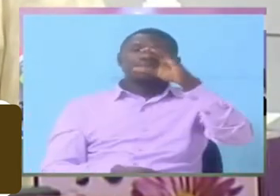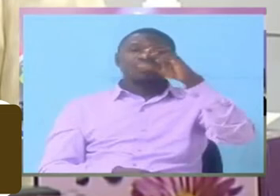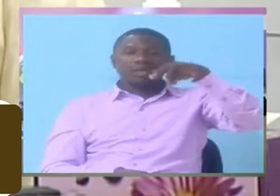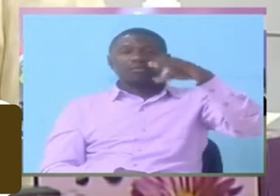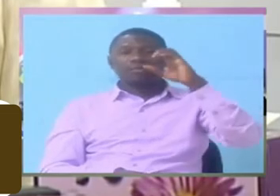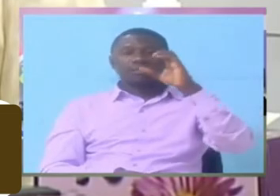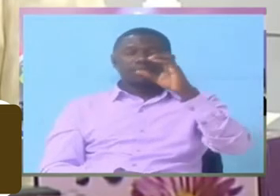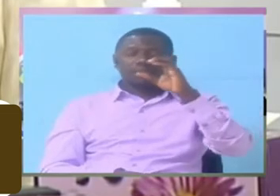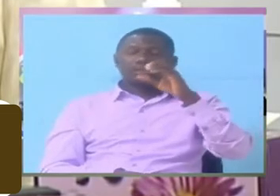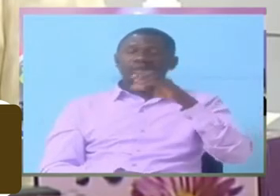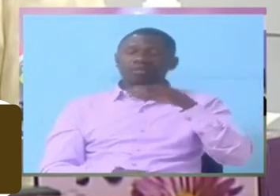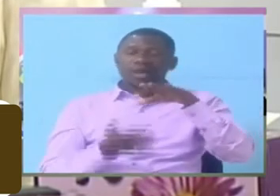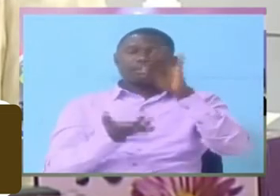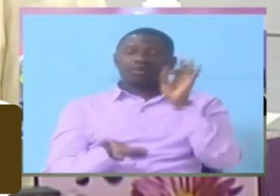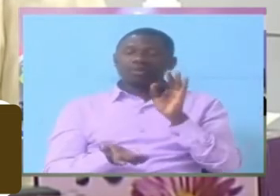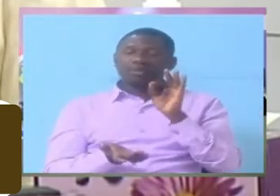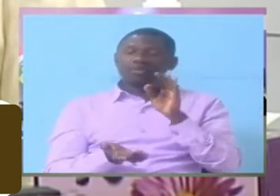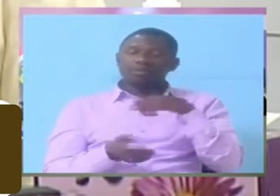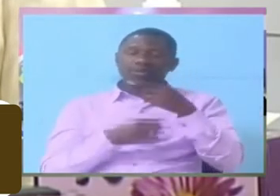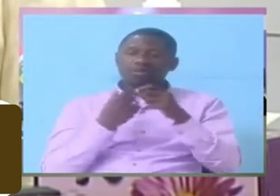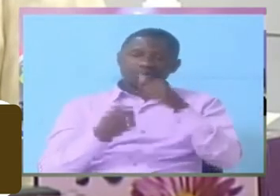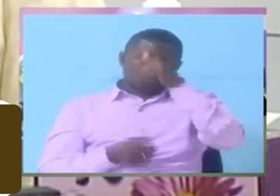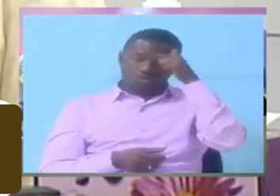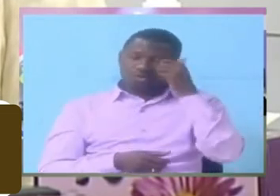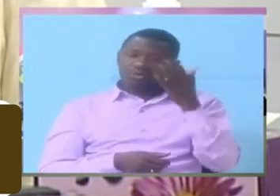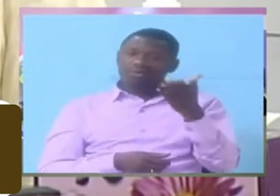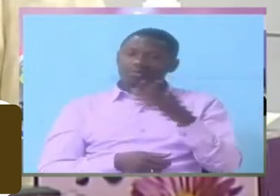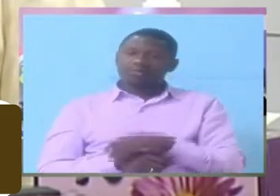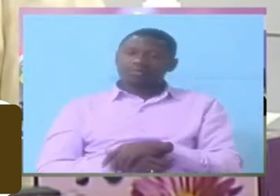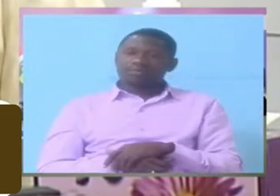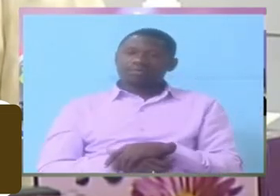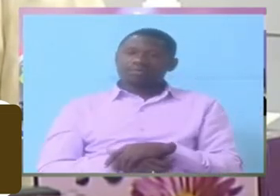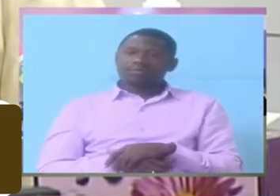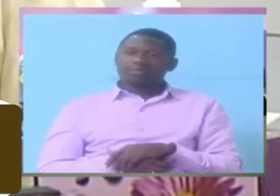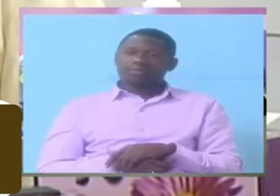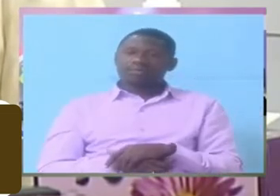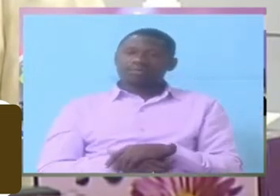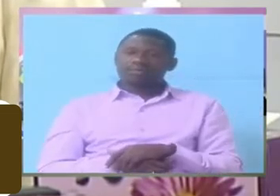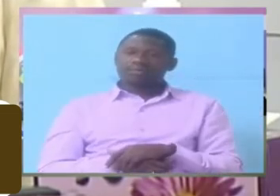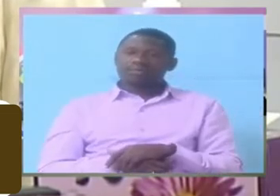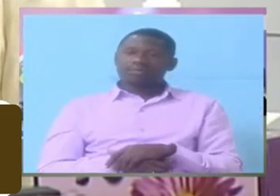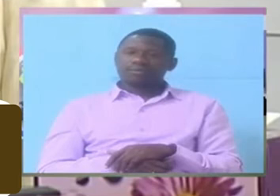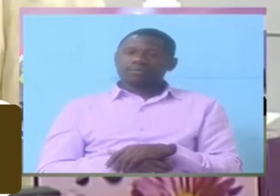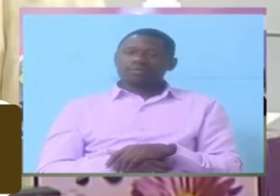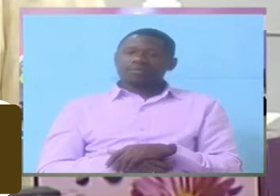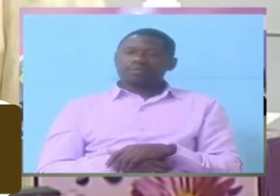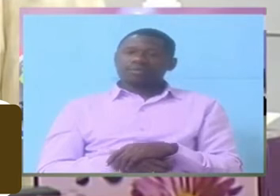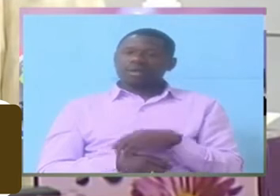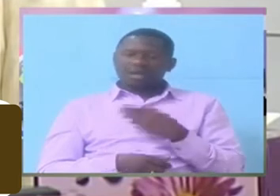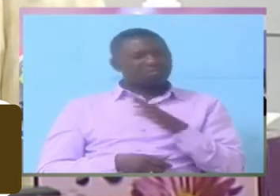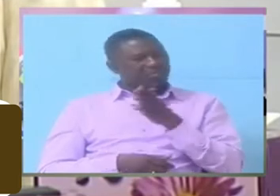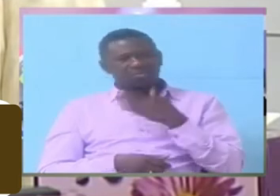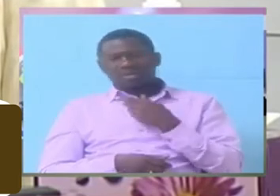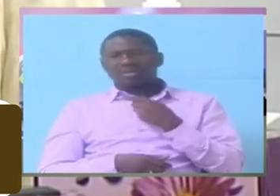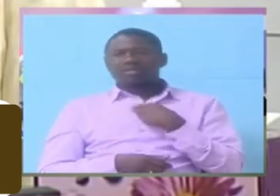ke ida. But government, this thing is a policy matter, and then I'm on a personal side. Yeah, se keno man sakunda la sarto